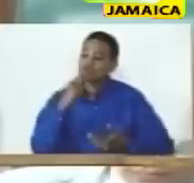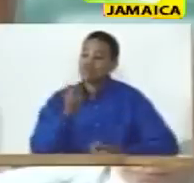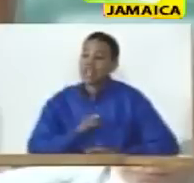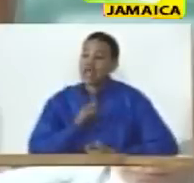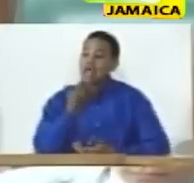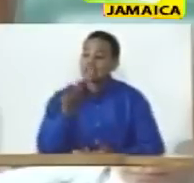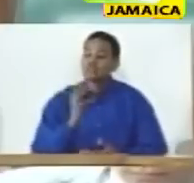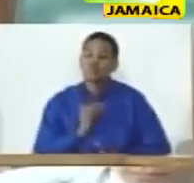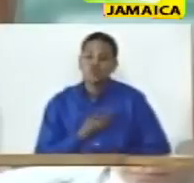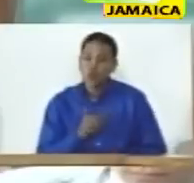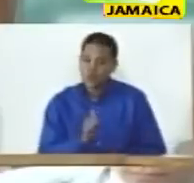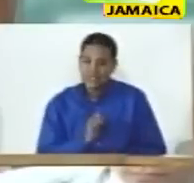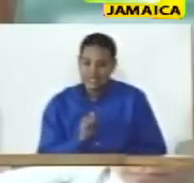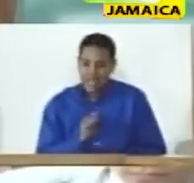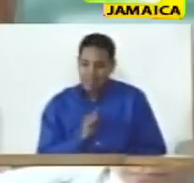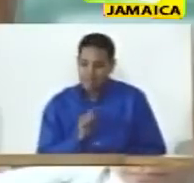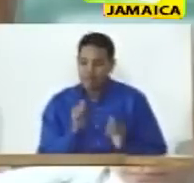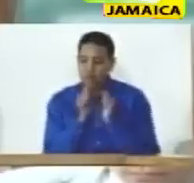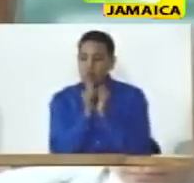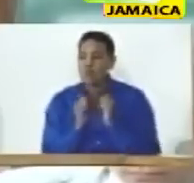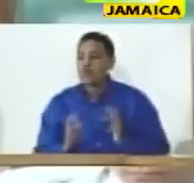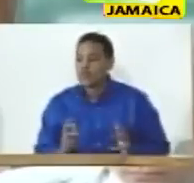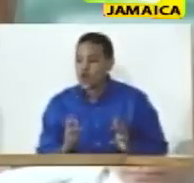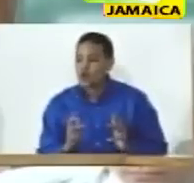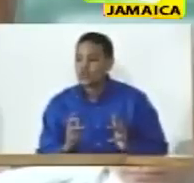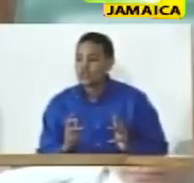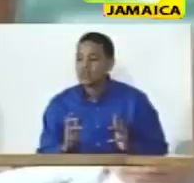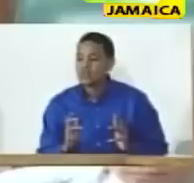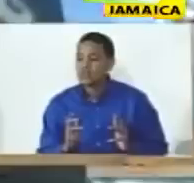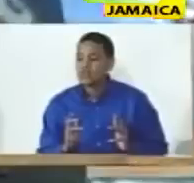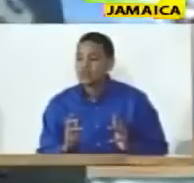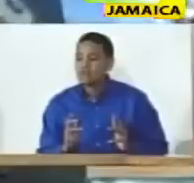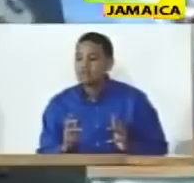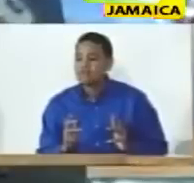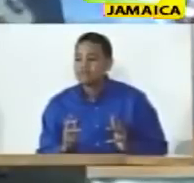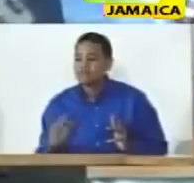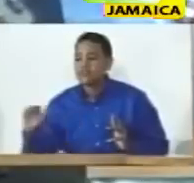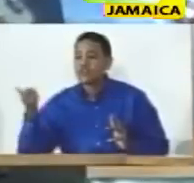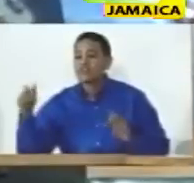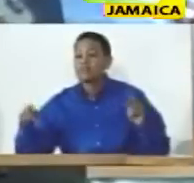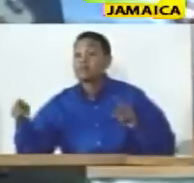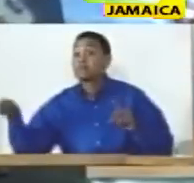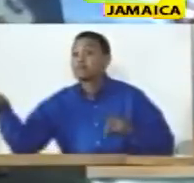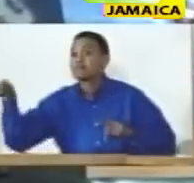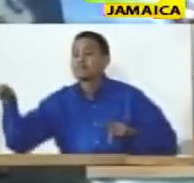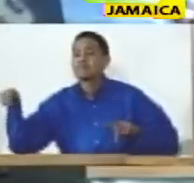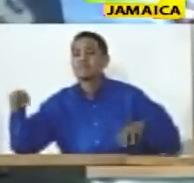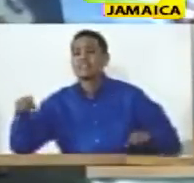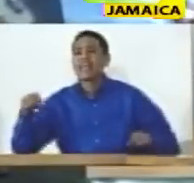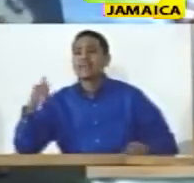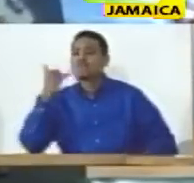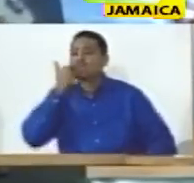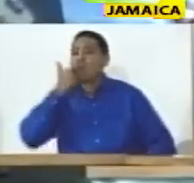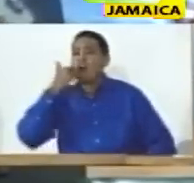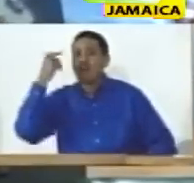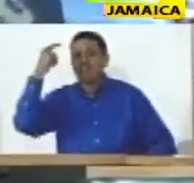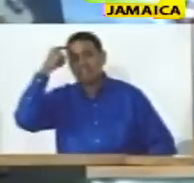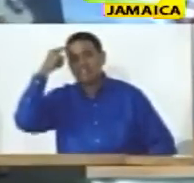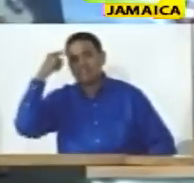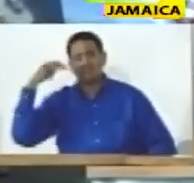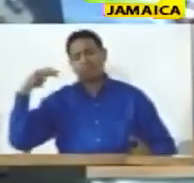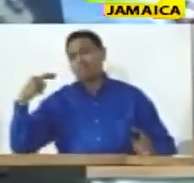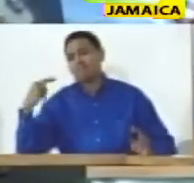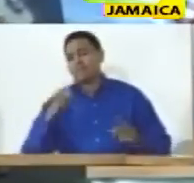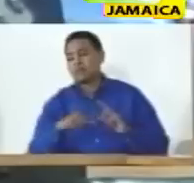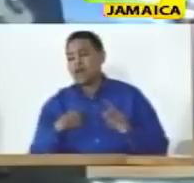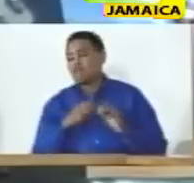ourselves without others taking it the wrong way. But I have